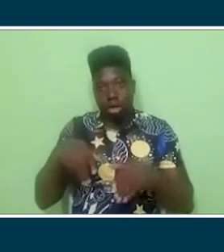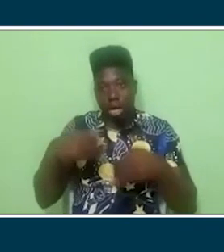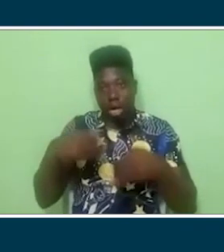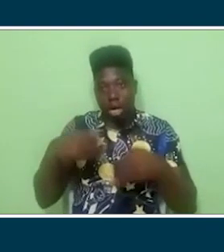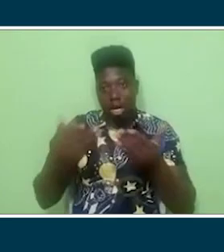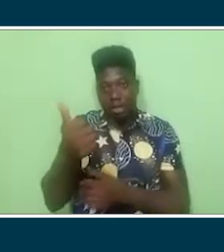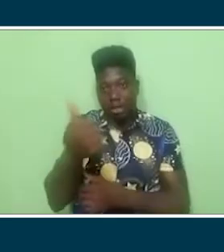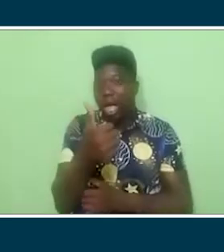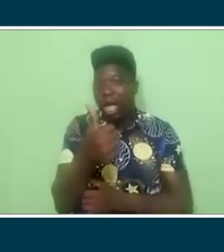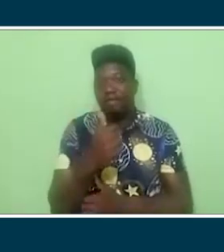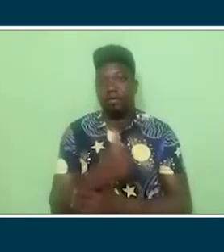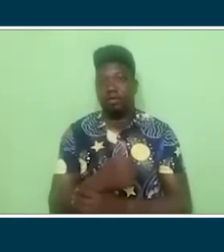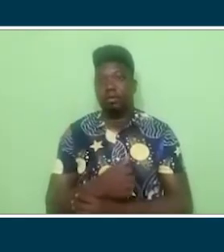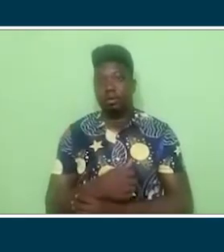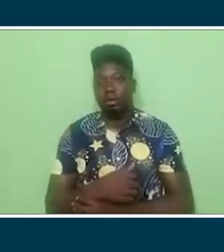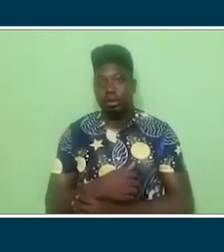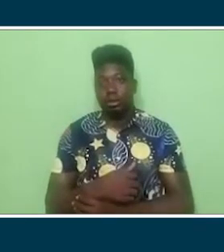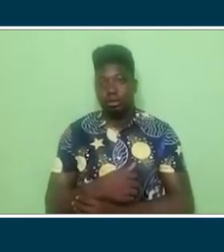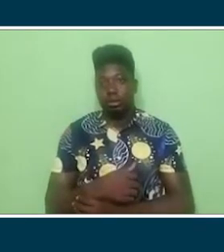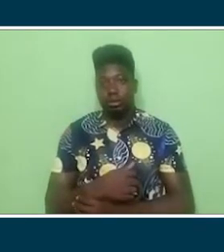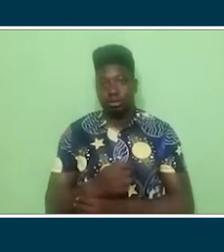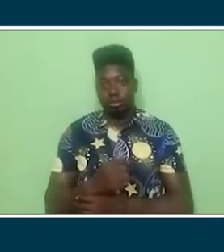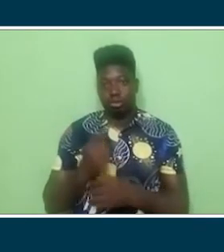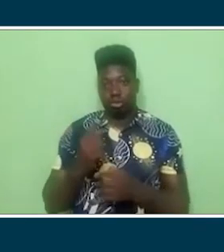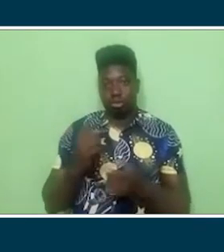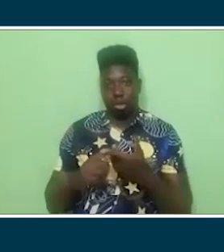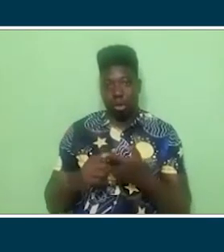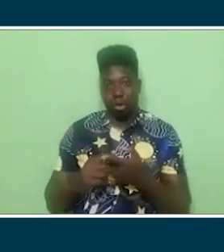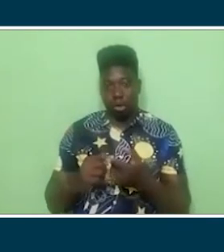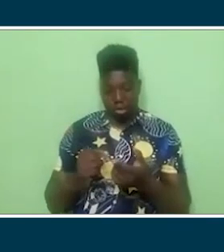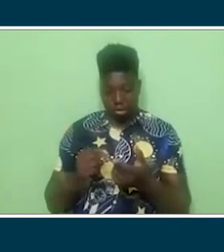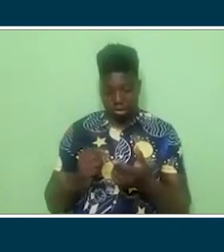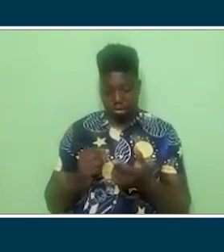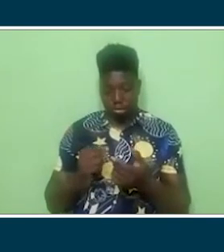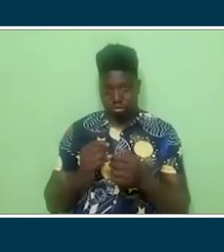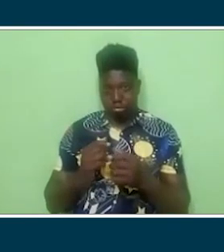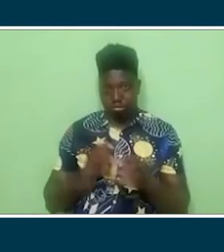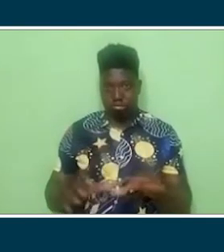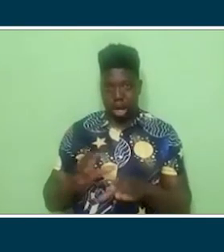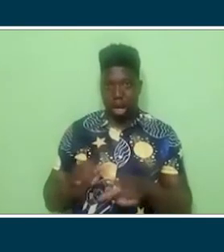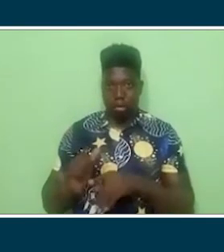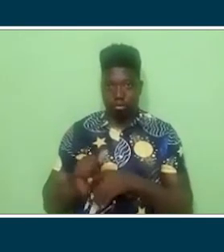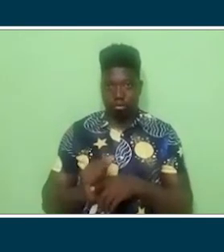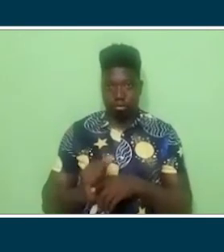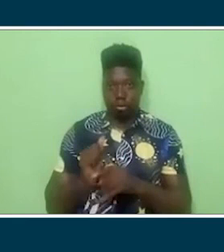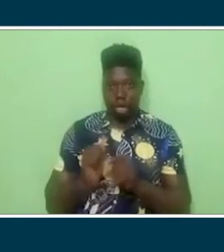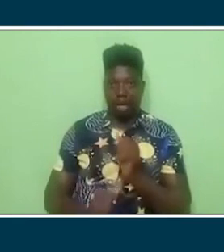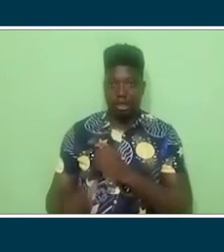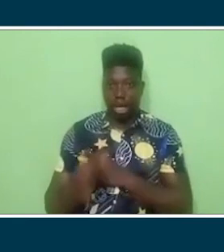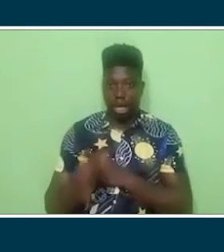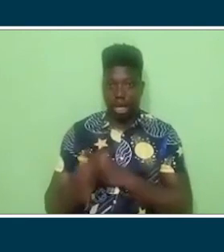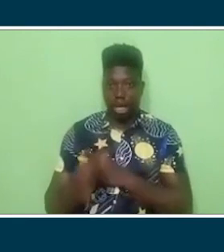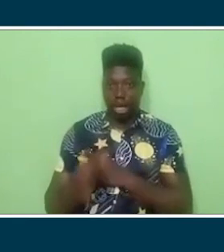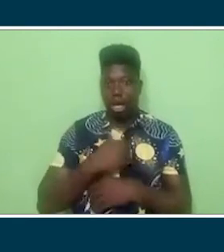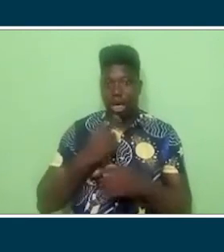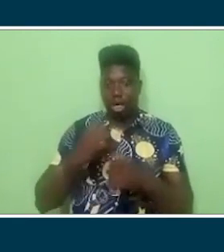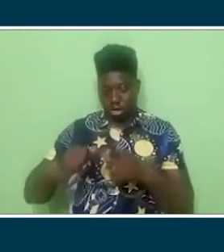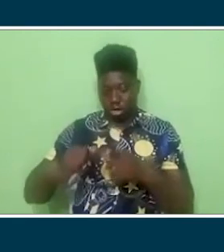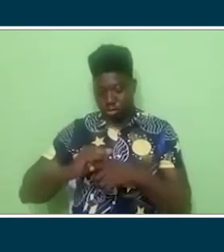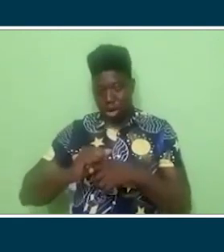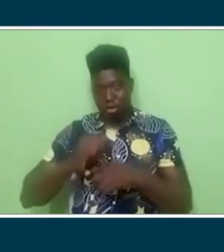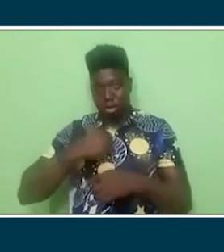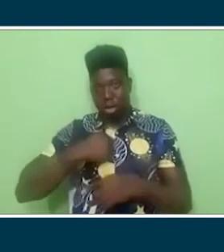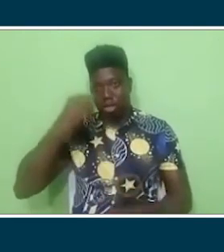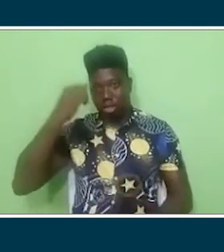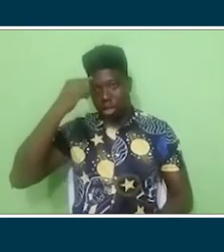yourselves to this practice every day and to the practice within your work,